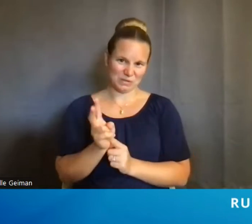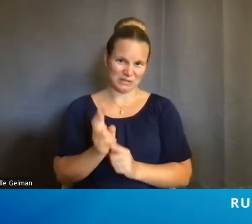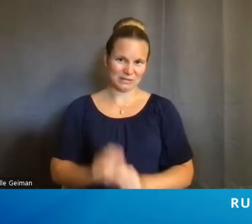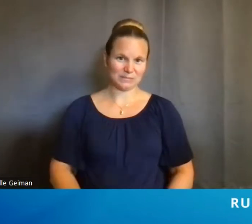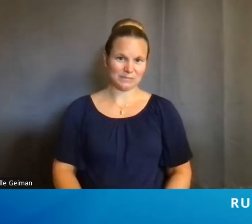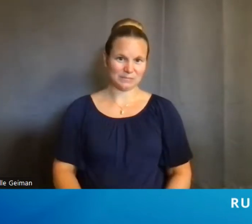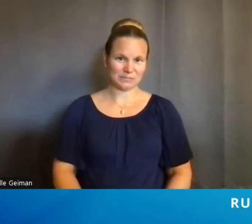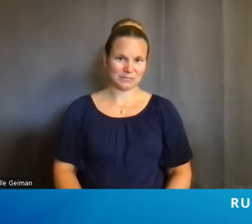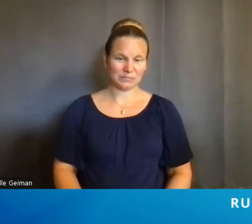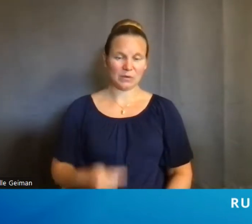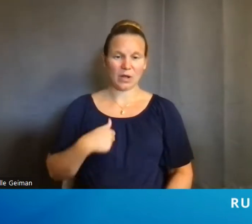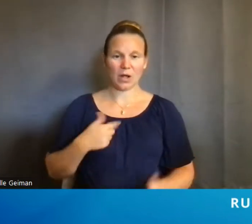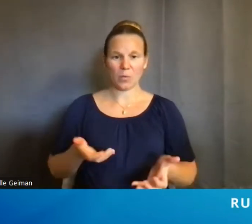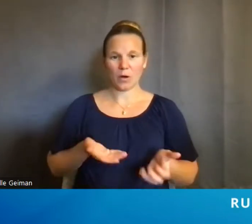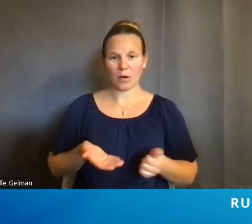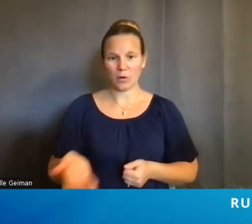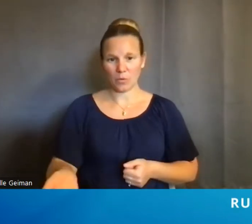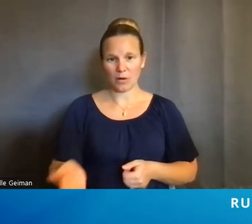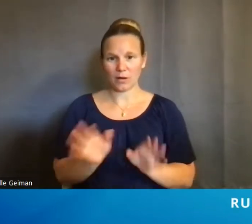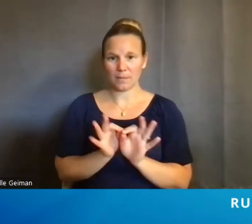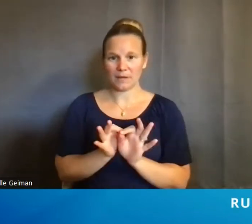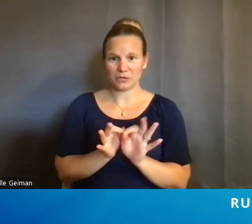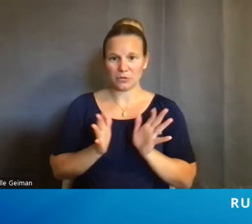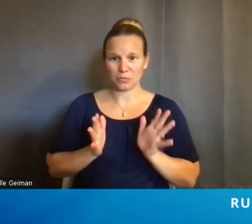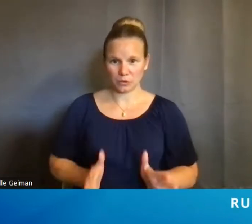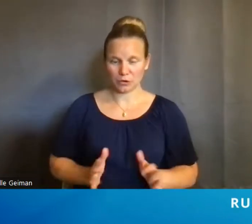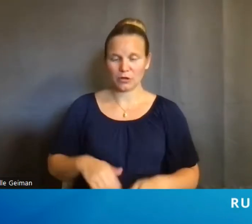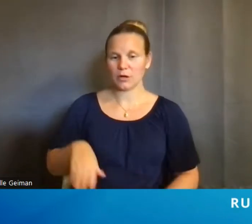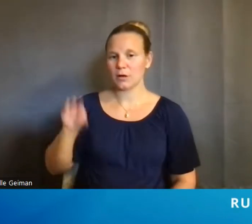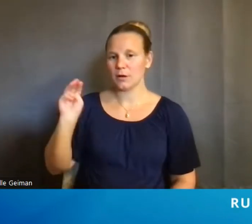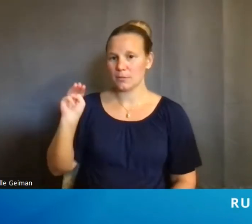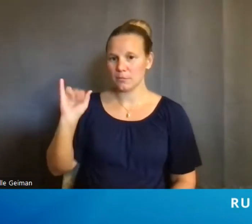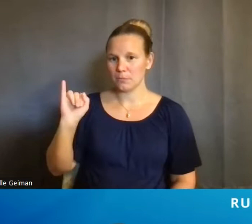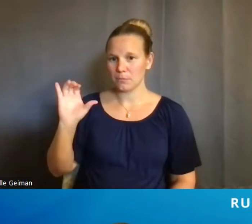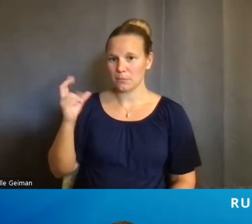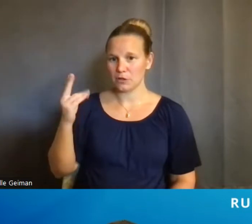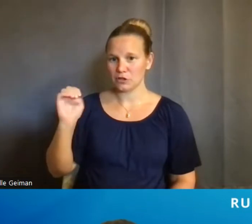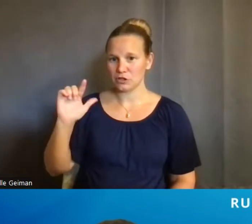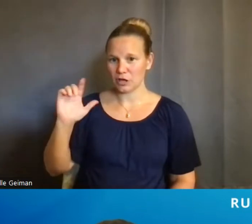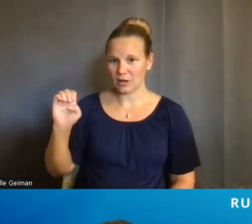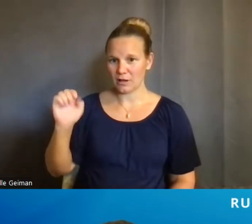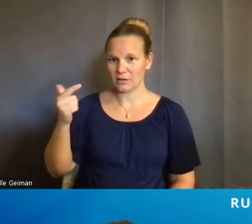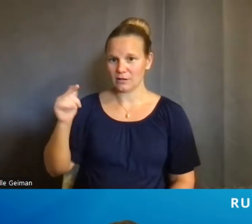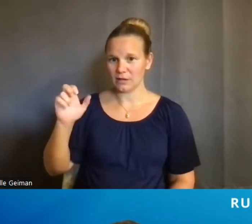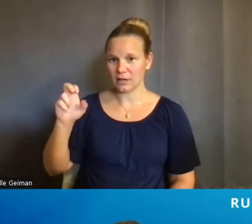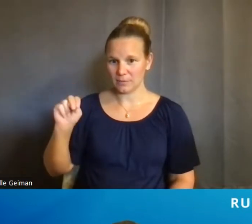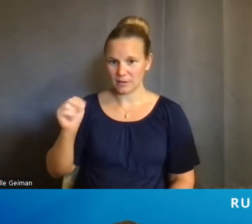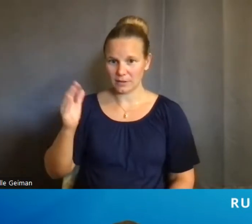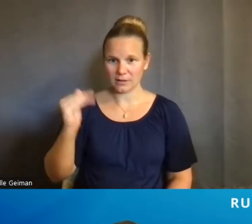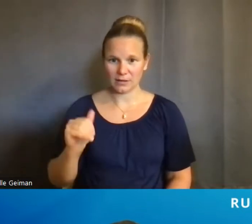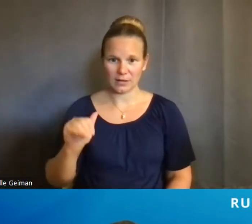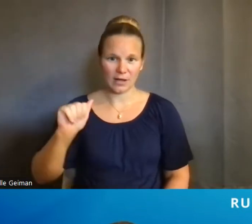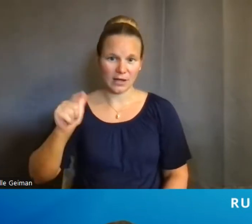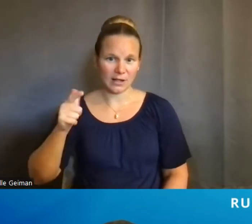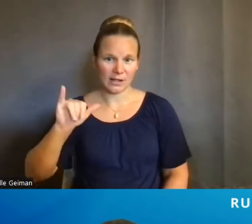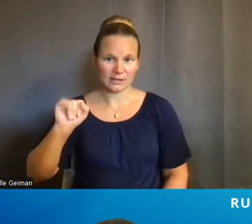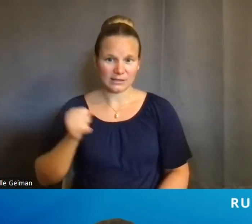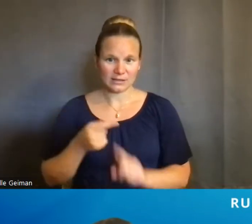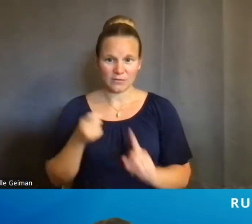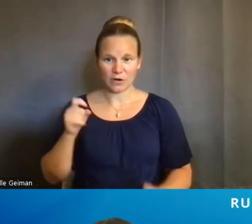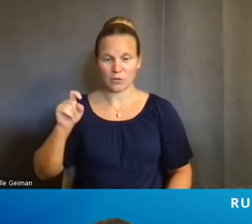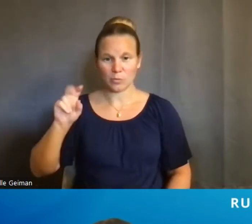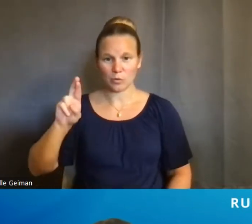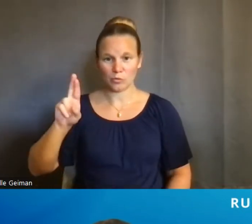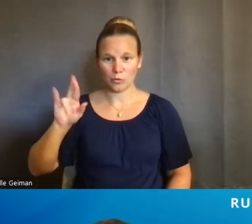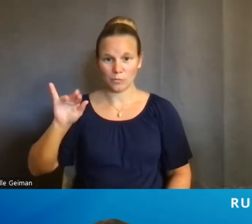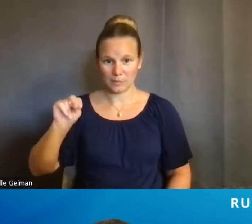to welcome, we have our interpreter, Michelle Guyman here, and Alexis Krumke from the Rubin team, who will be helping